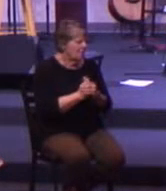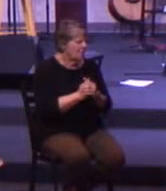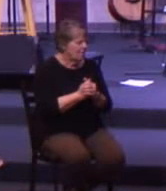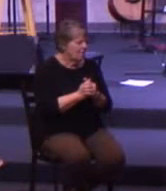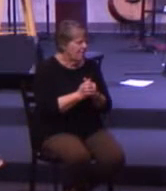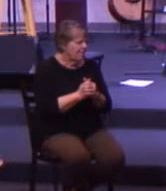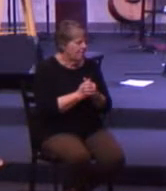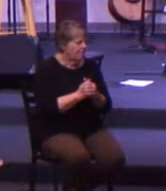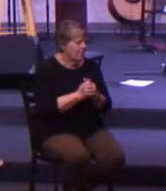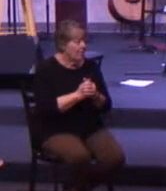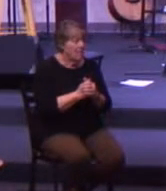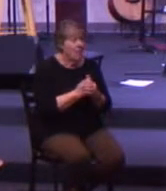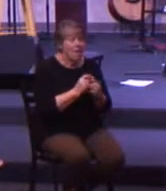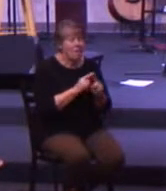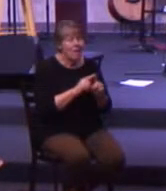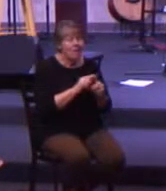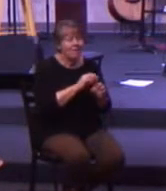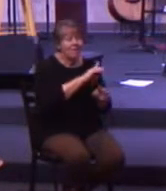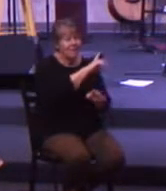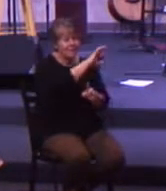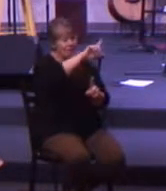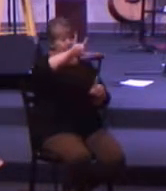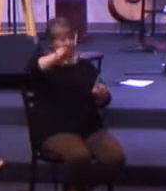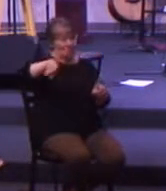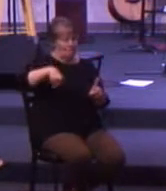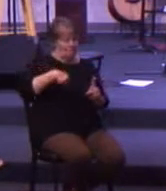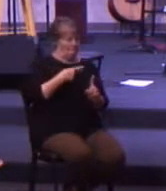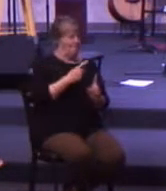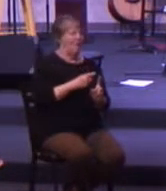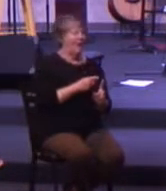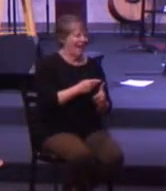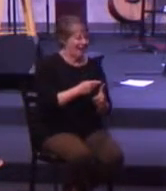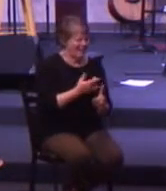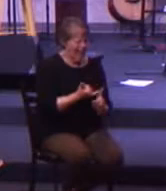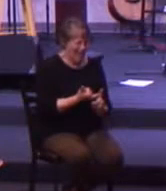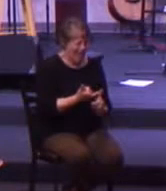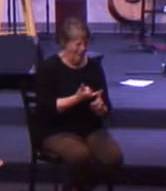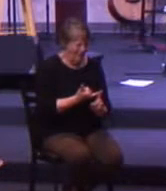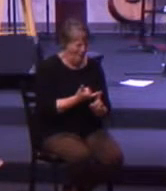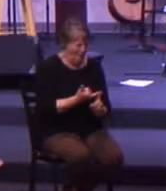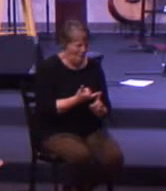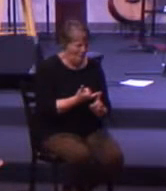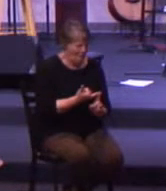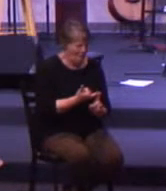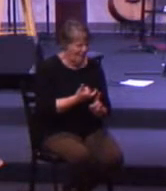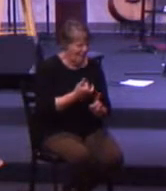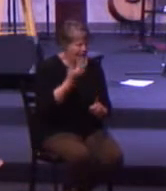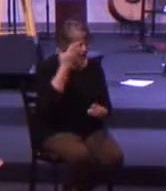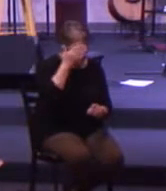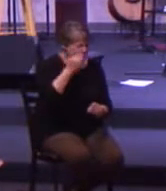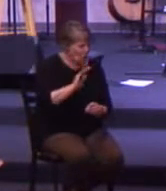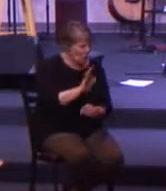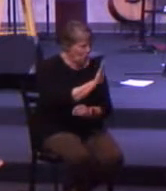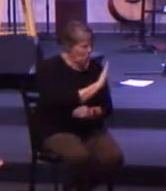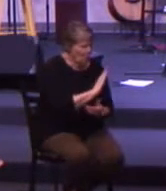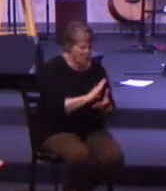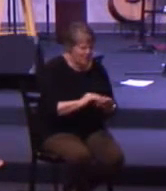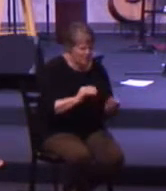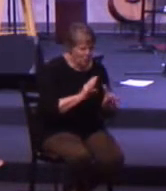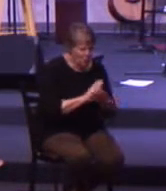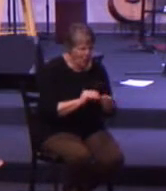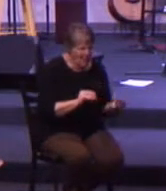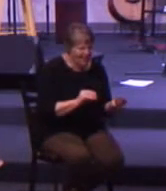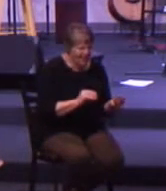But this comes back now to me and you. Those are just two stories. I don't know what your story is. I don't know what your